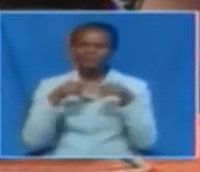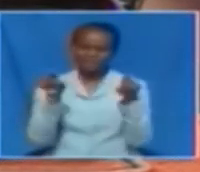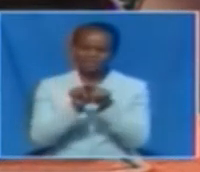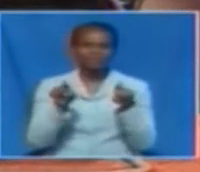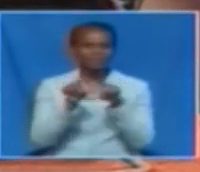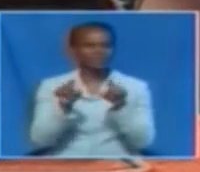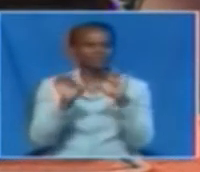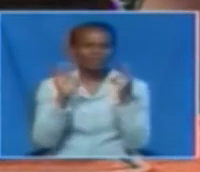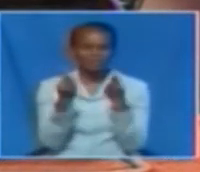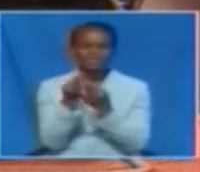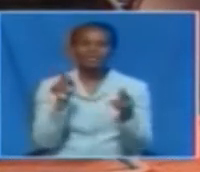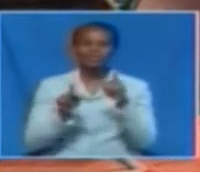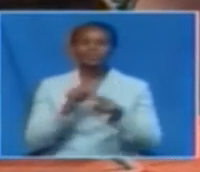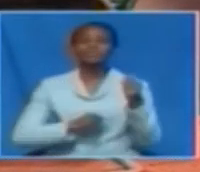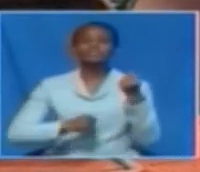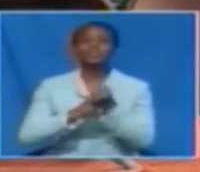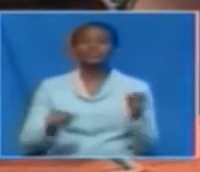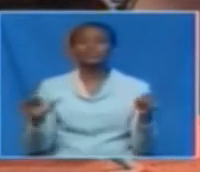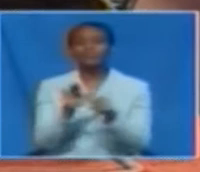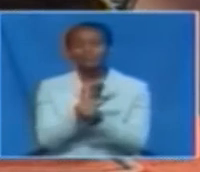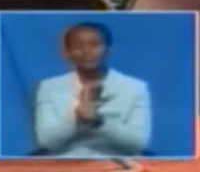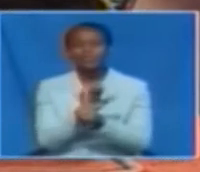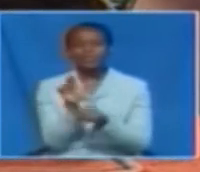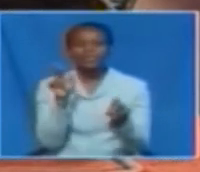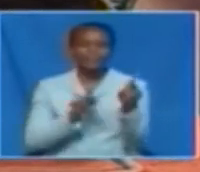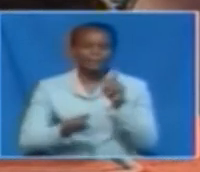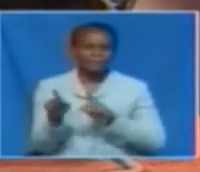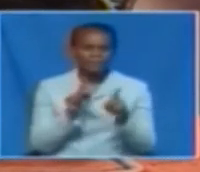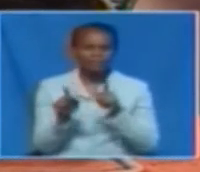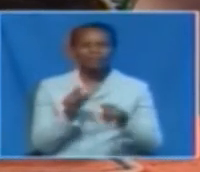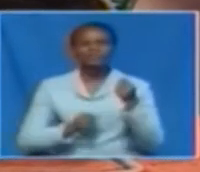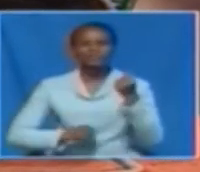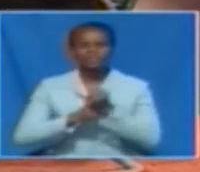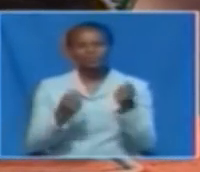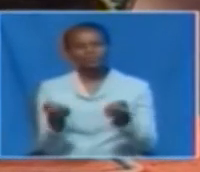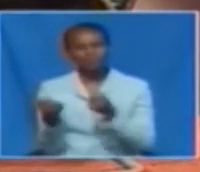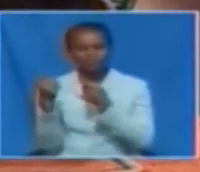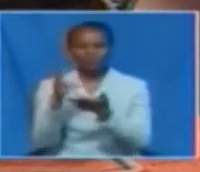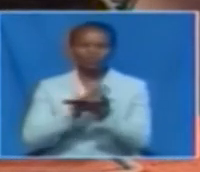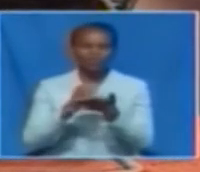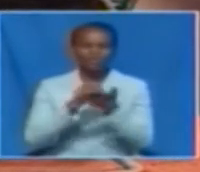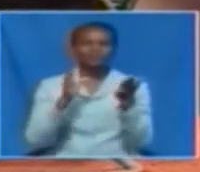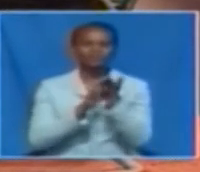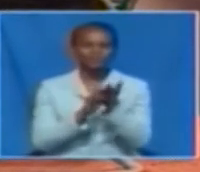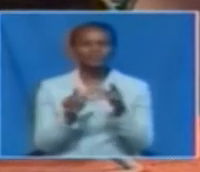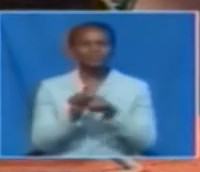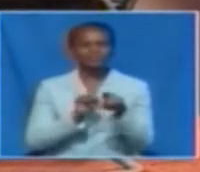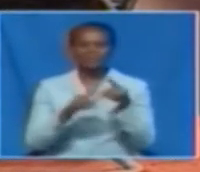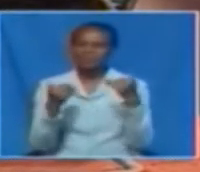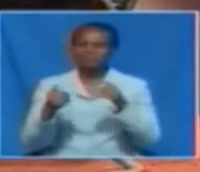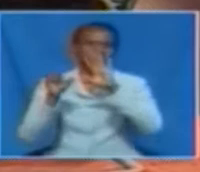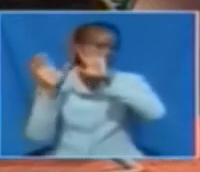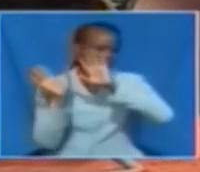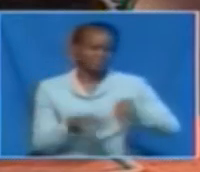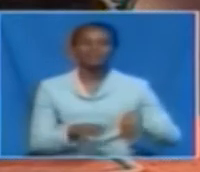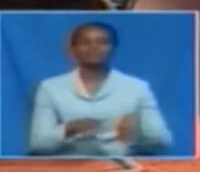some of the people you supported the most, some of the people that you sponsored to go to college and to go to school, they are the ones who abandon you the